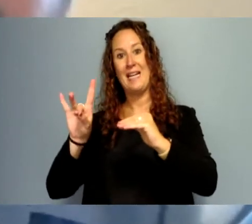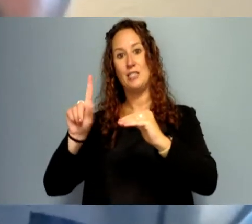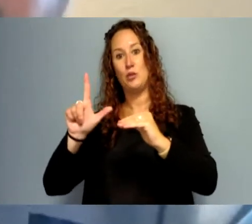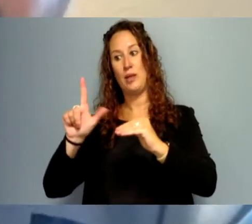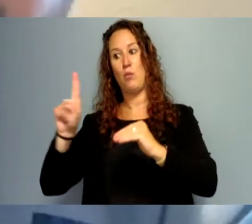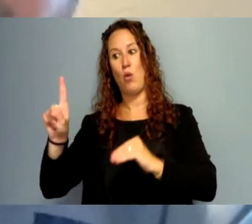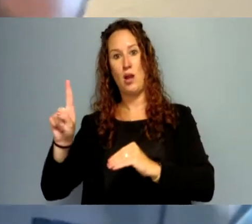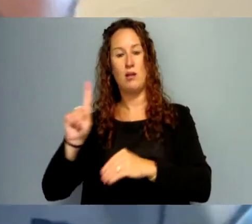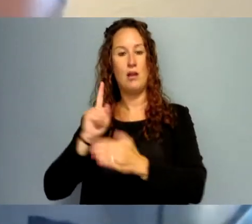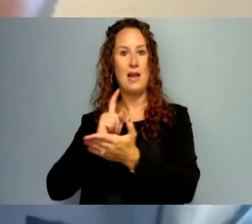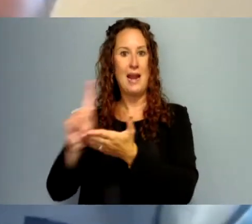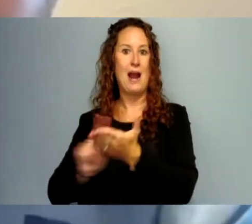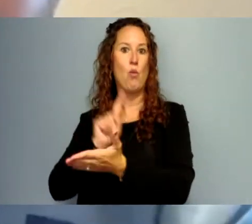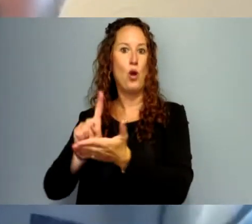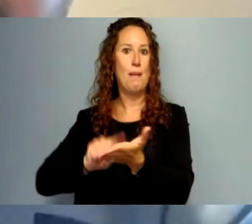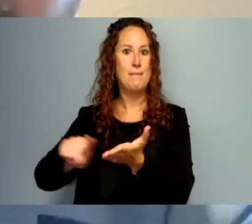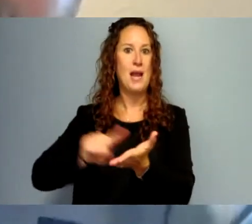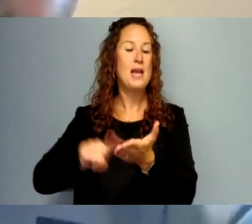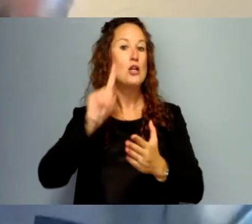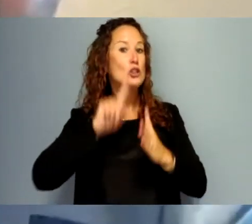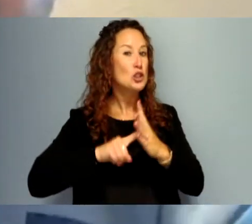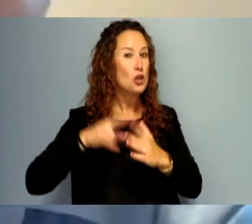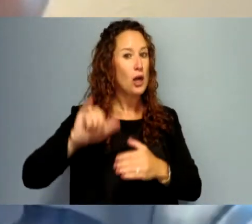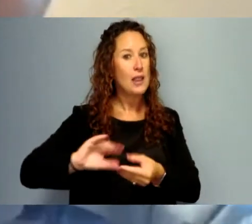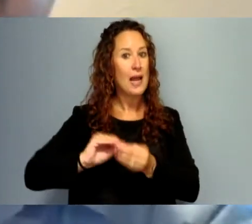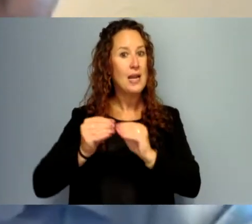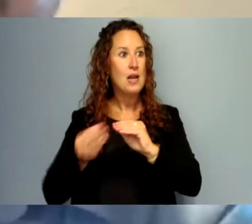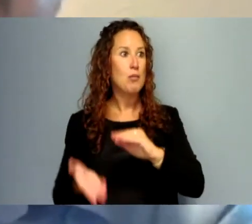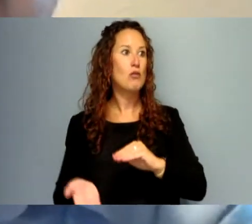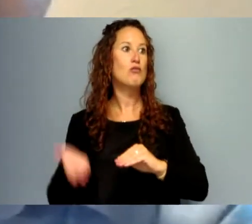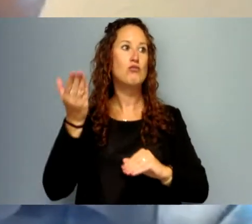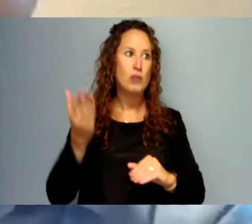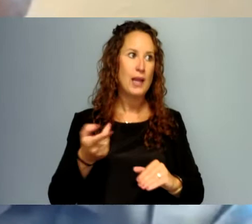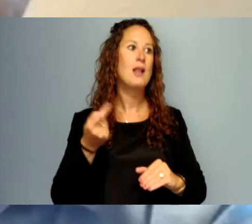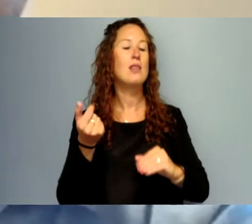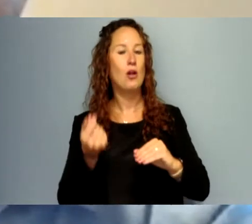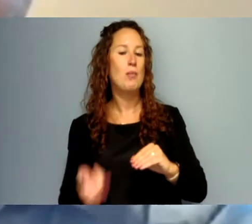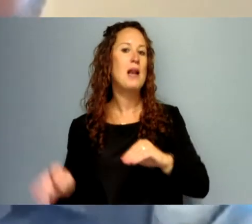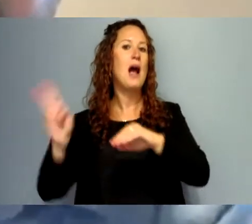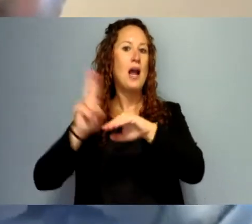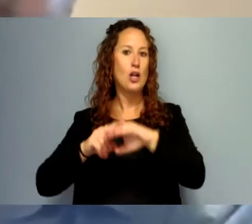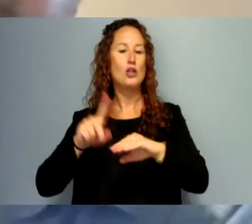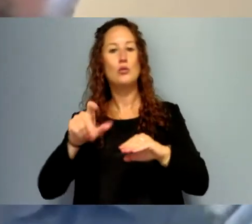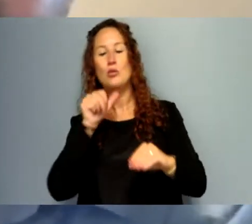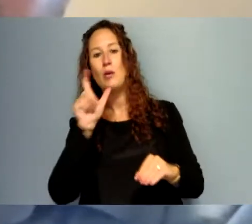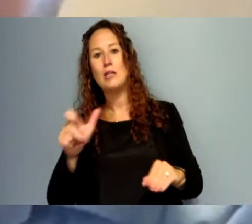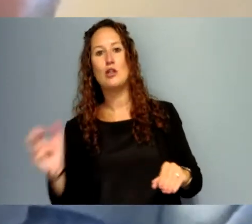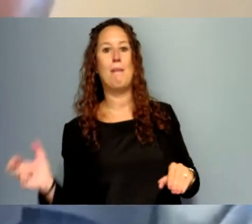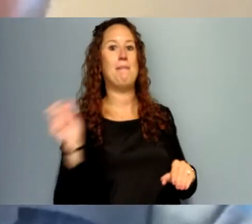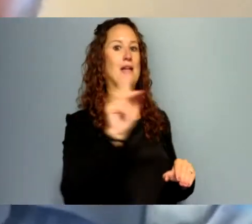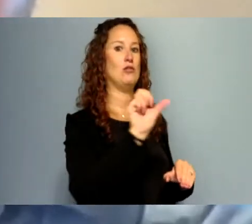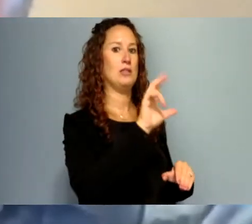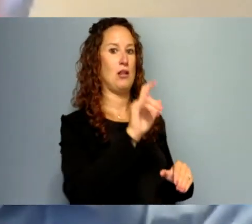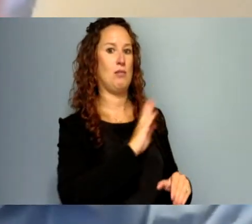be starting at that rate, but we would like to put it a little higher so we don't need to come back to salary board for another adjustment.